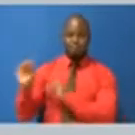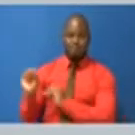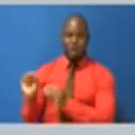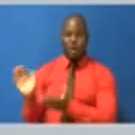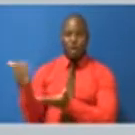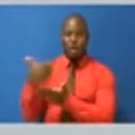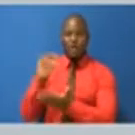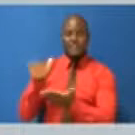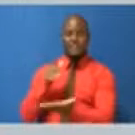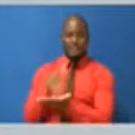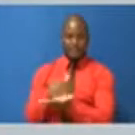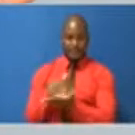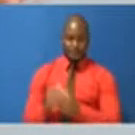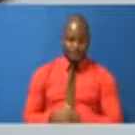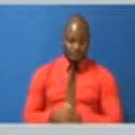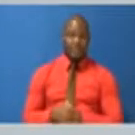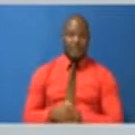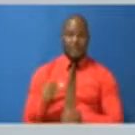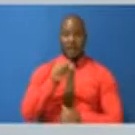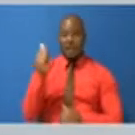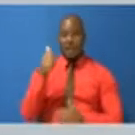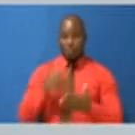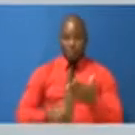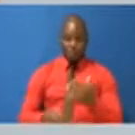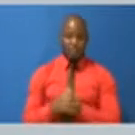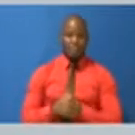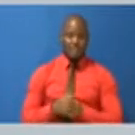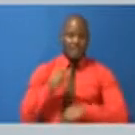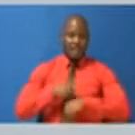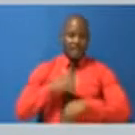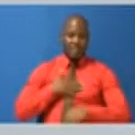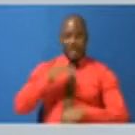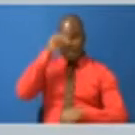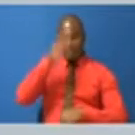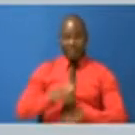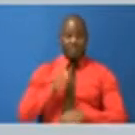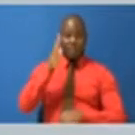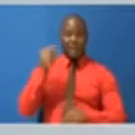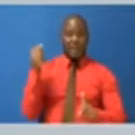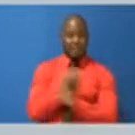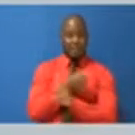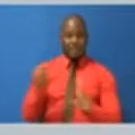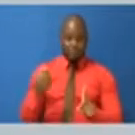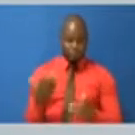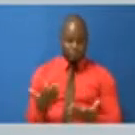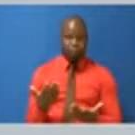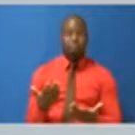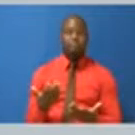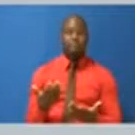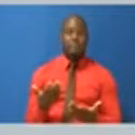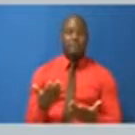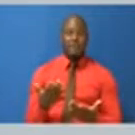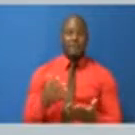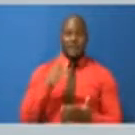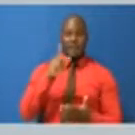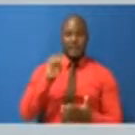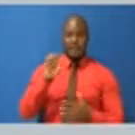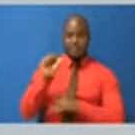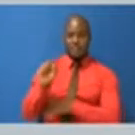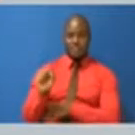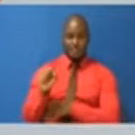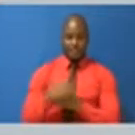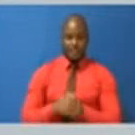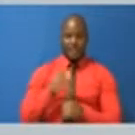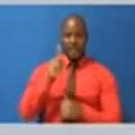collection centers the other thing is uh the when i'm governor i'm gonna fight with uh cancer